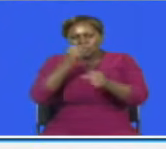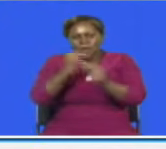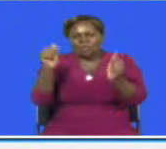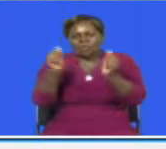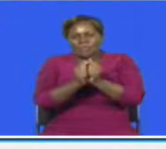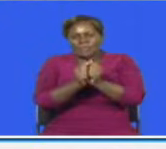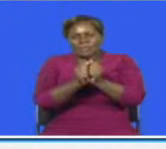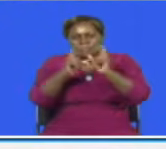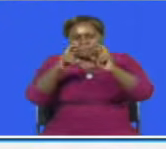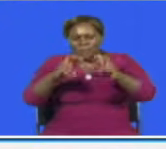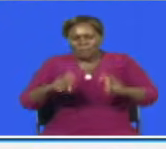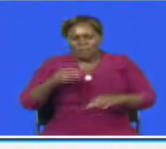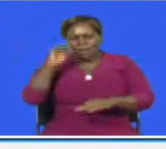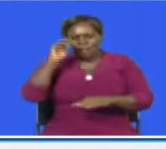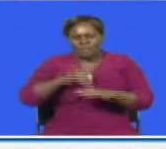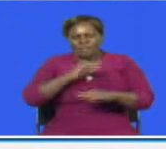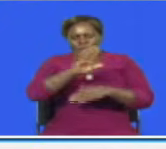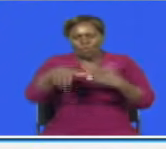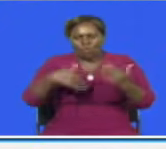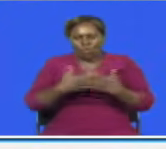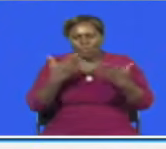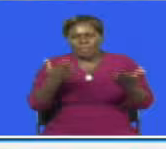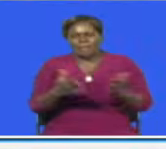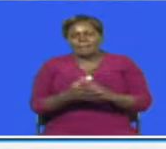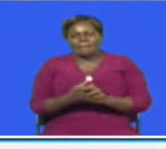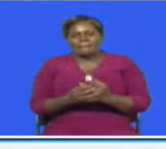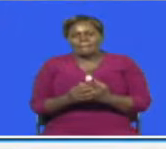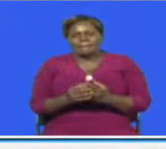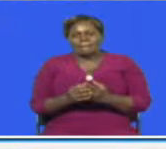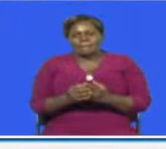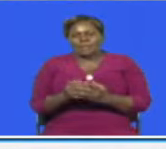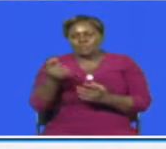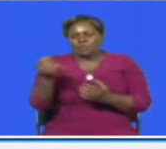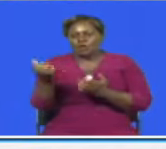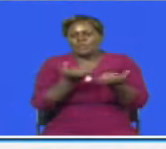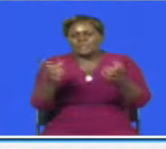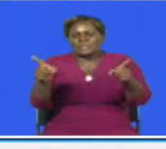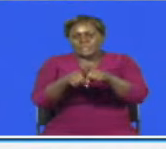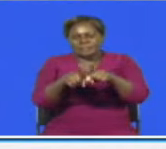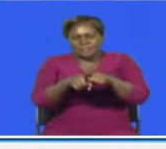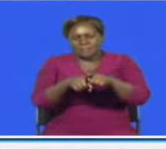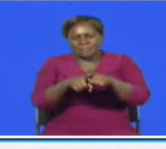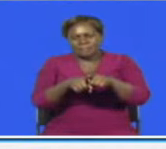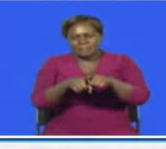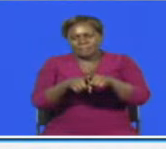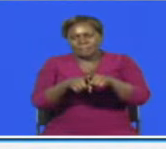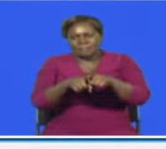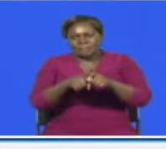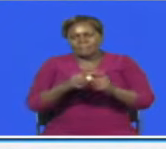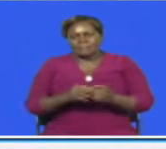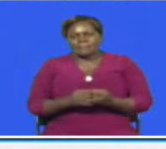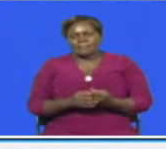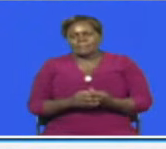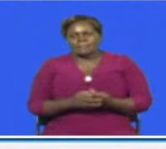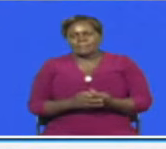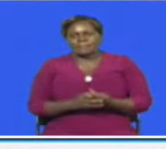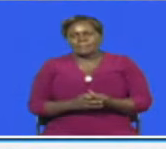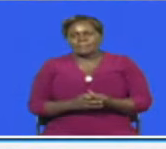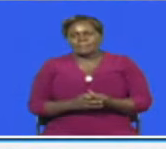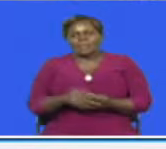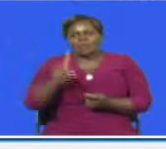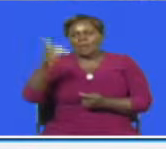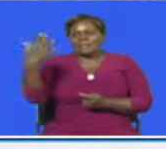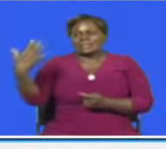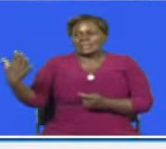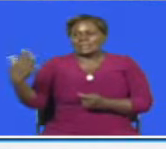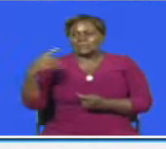because scrutiny is going to affect all of us, not just the large enterprises, but the micro enterprises and the startups that will come up in this economy. Rather, one